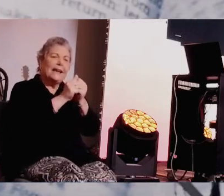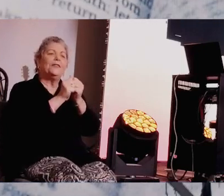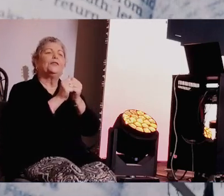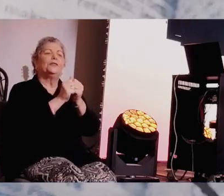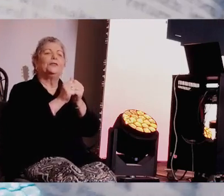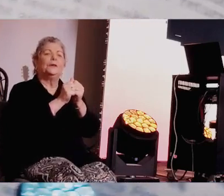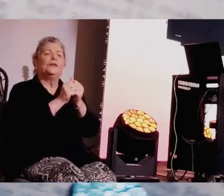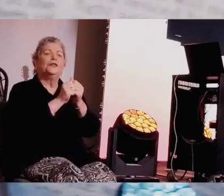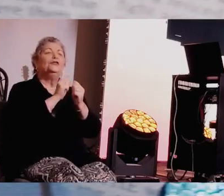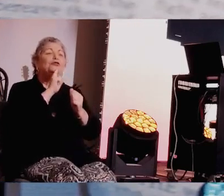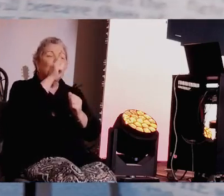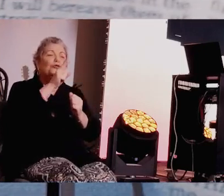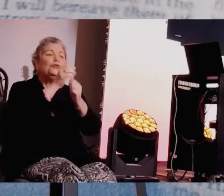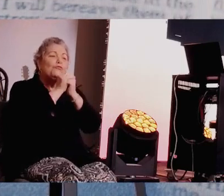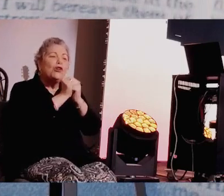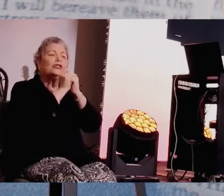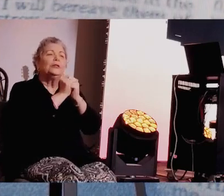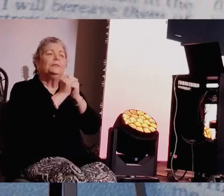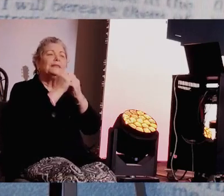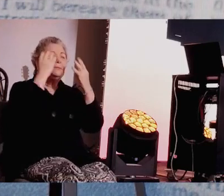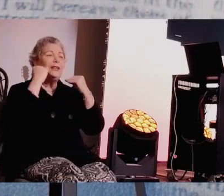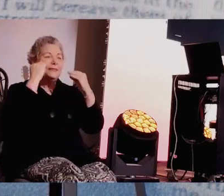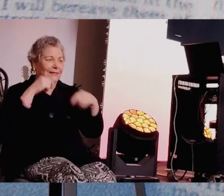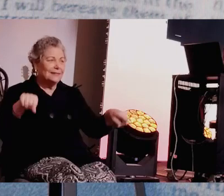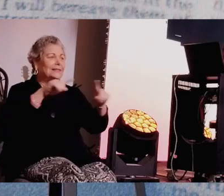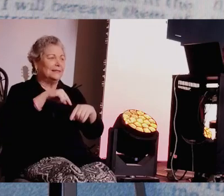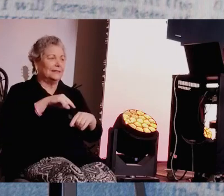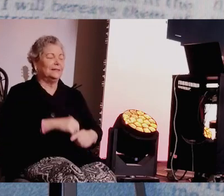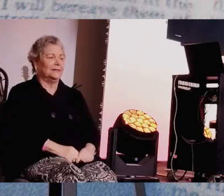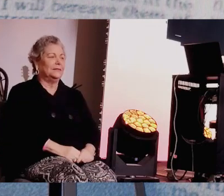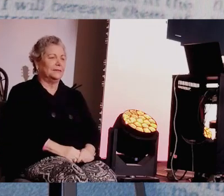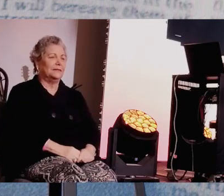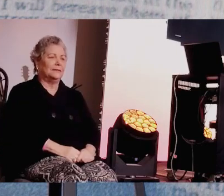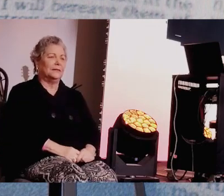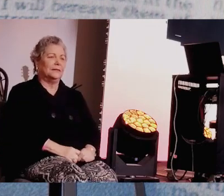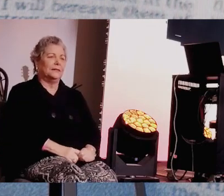What are true worshipers? Are those who worship in spirit and in truth. Amen?